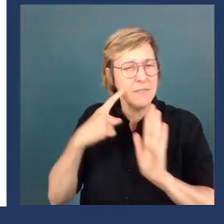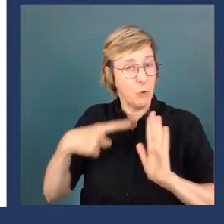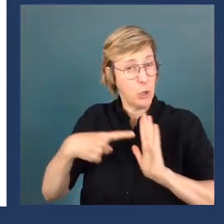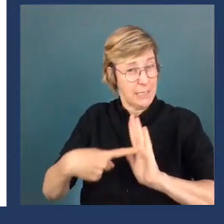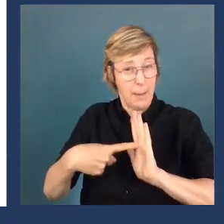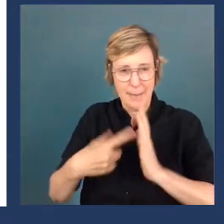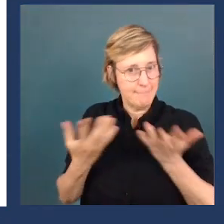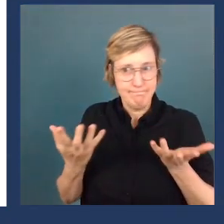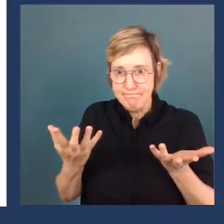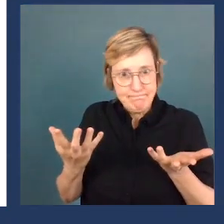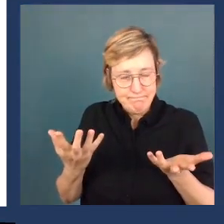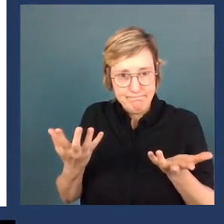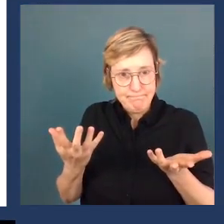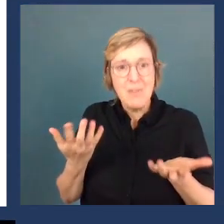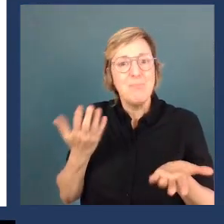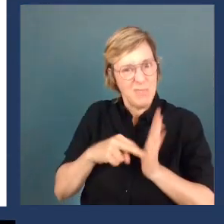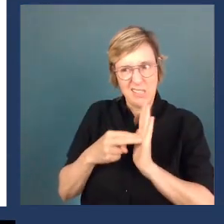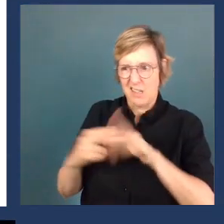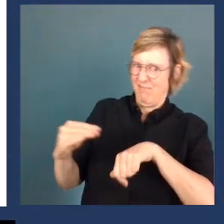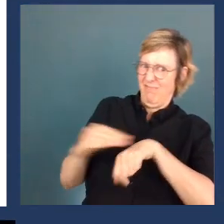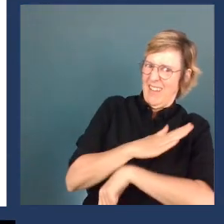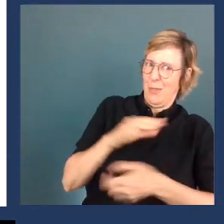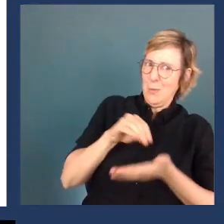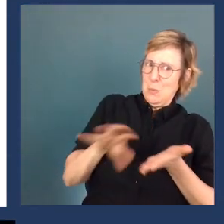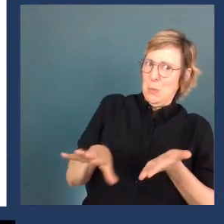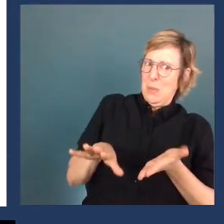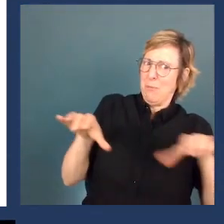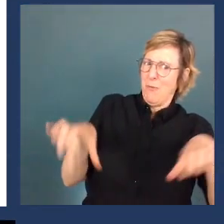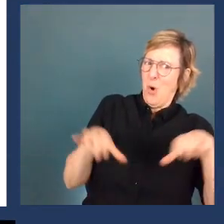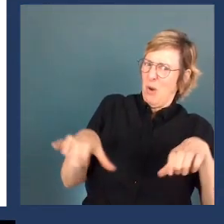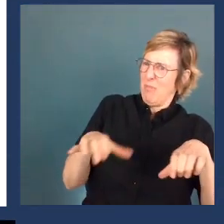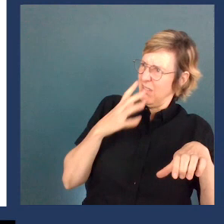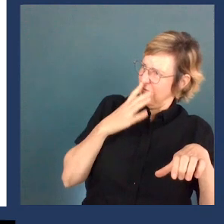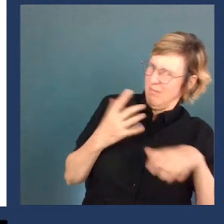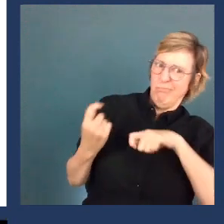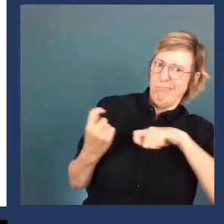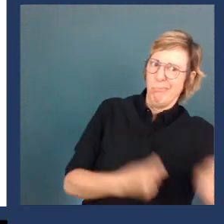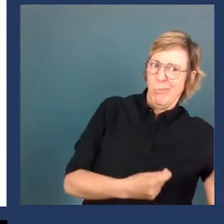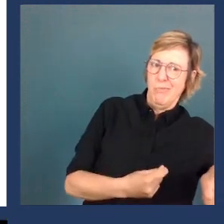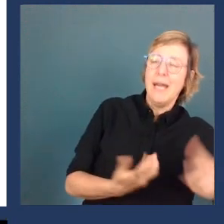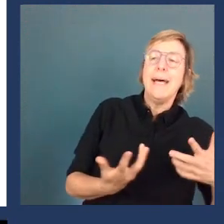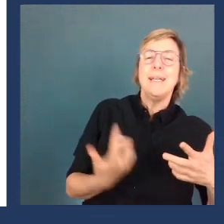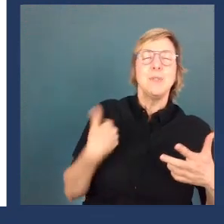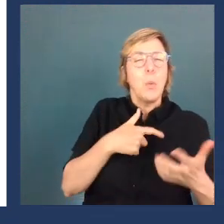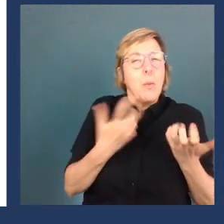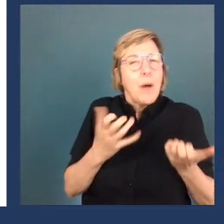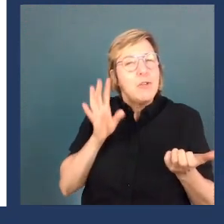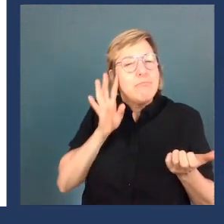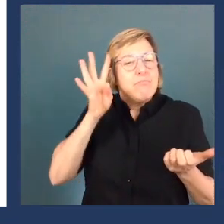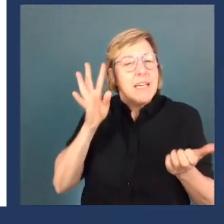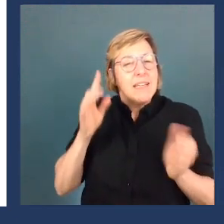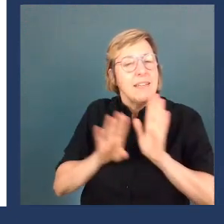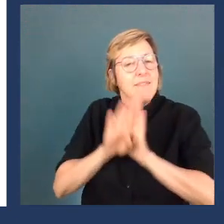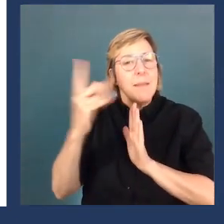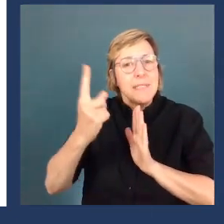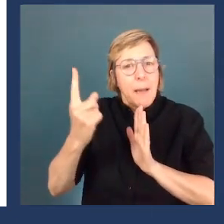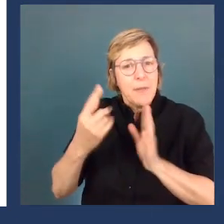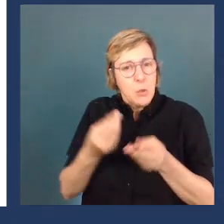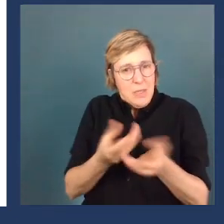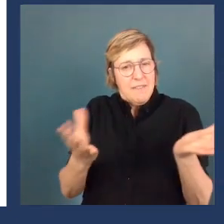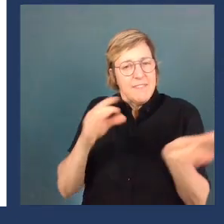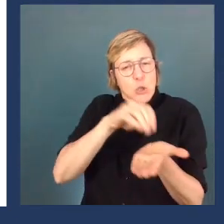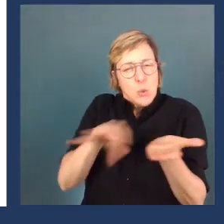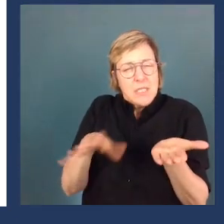forth, which sometimes negatively impacts student performance. So we wanted to develop something that would provide students with a